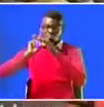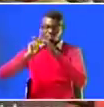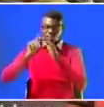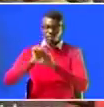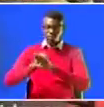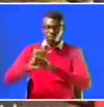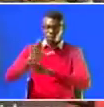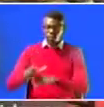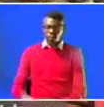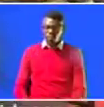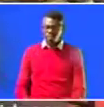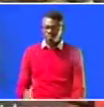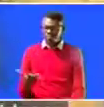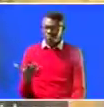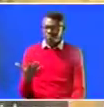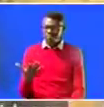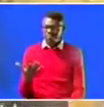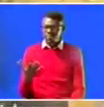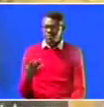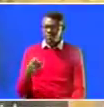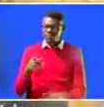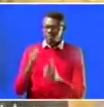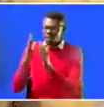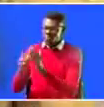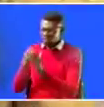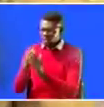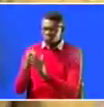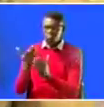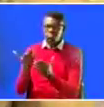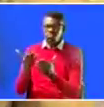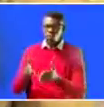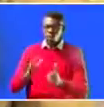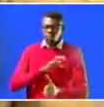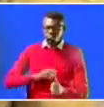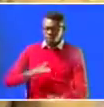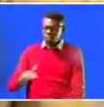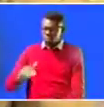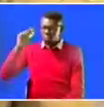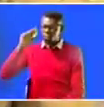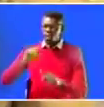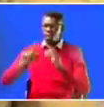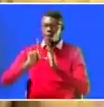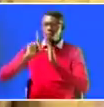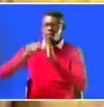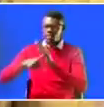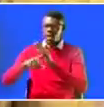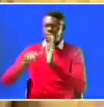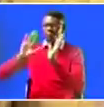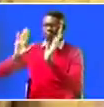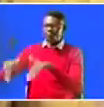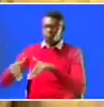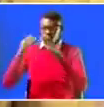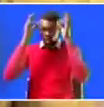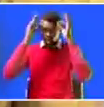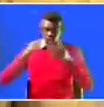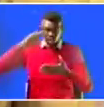What are some of these things that would trigger somebody who's been raised in Christianity to lose the faith and then choose a secular